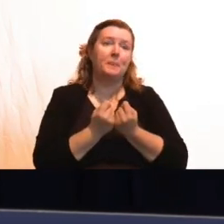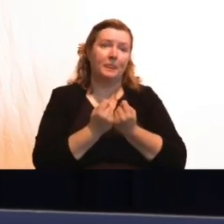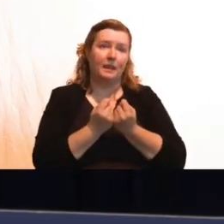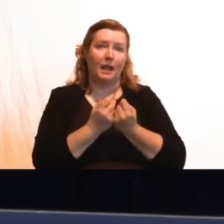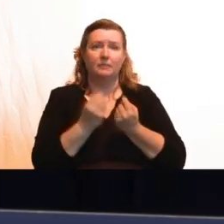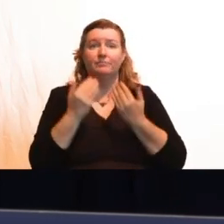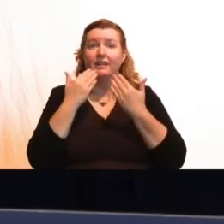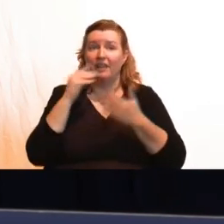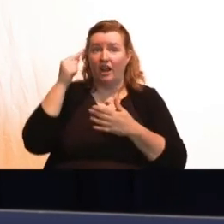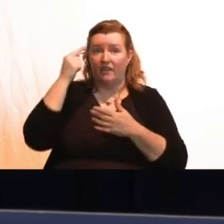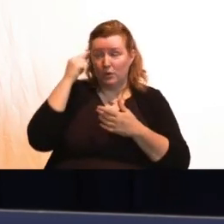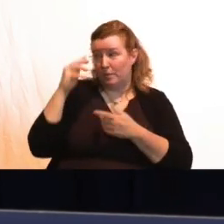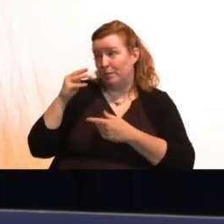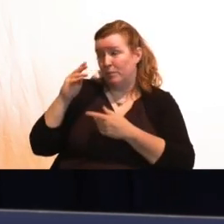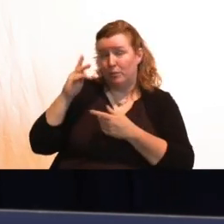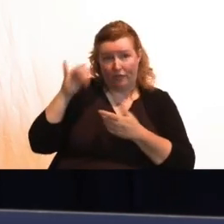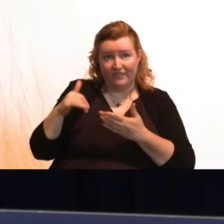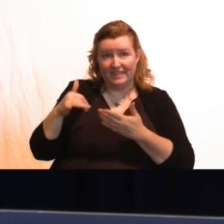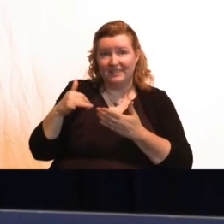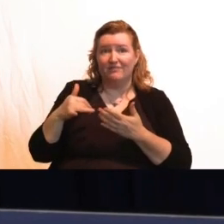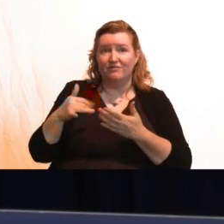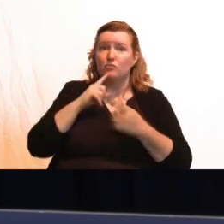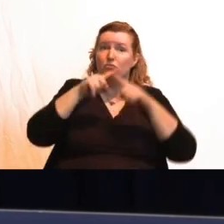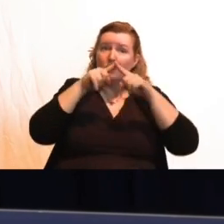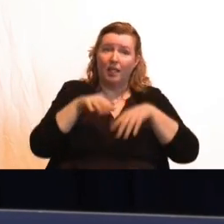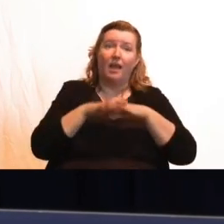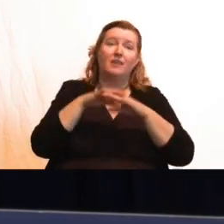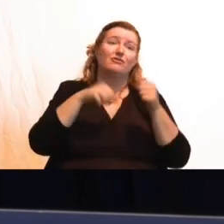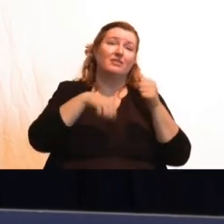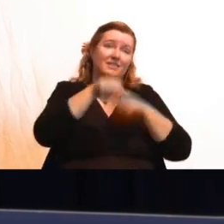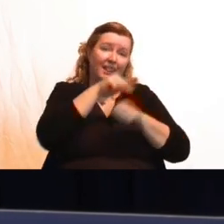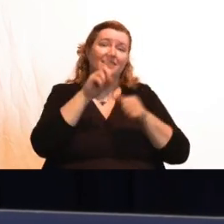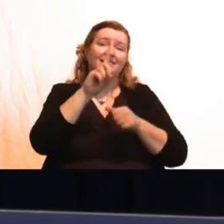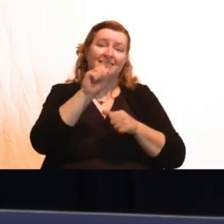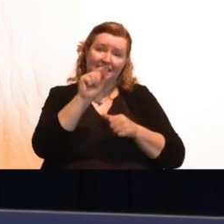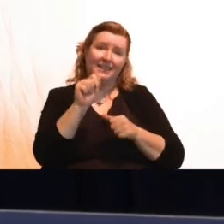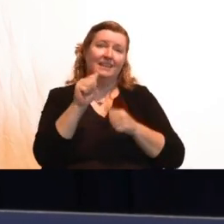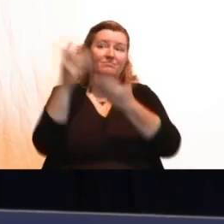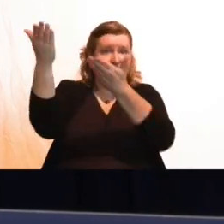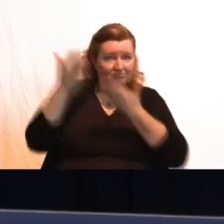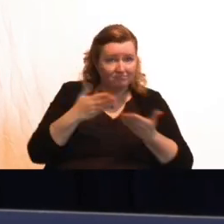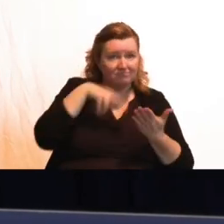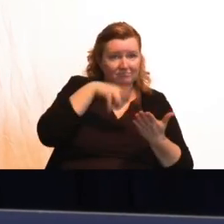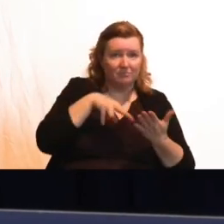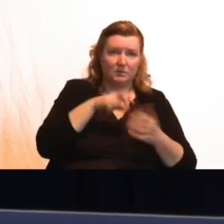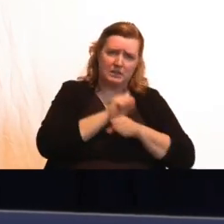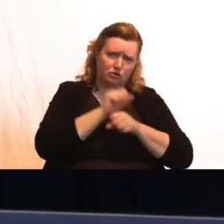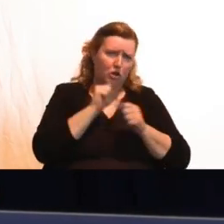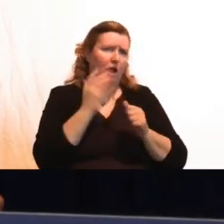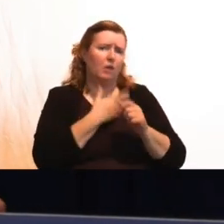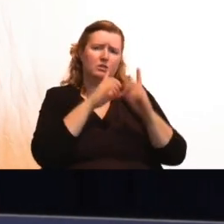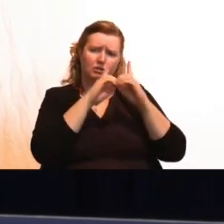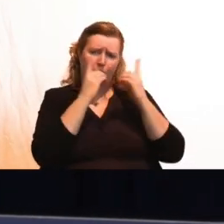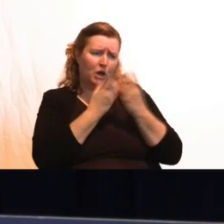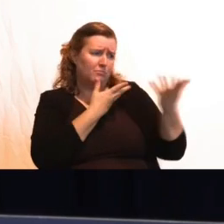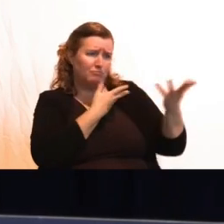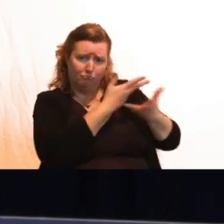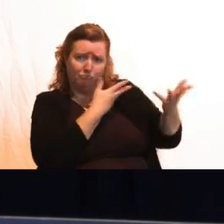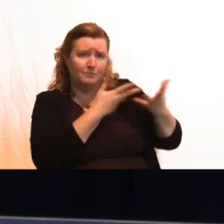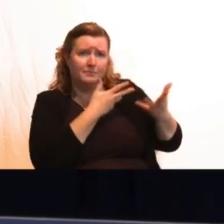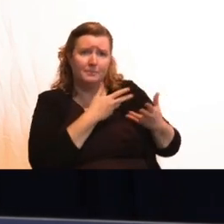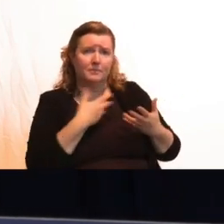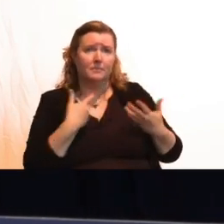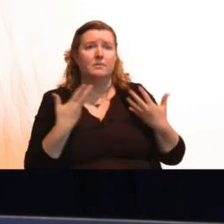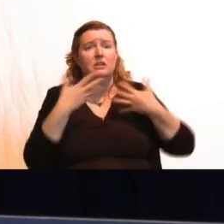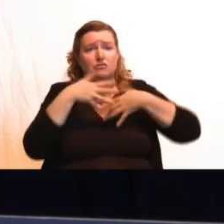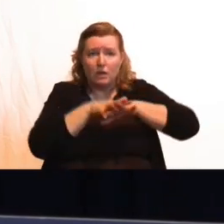work with the department as we integrate COVID surveillance and response into our ongoing work. We'll never